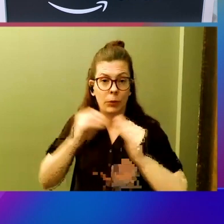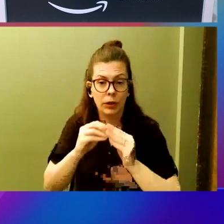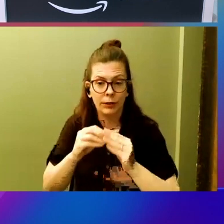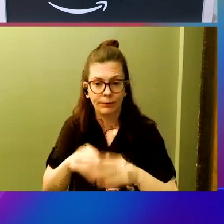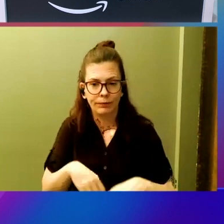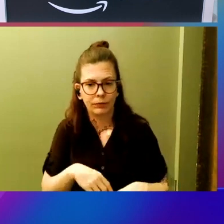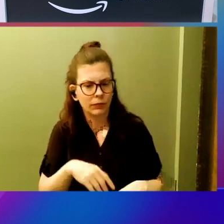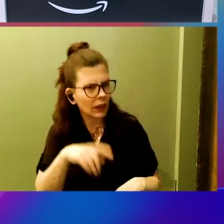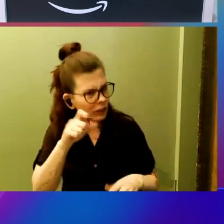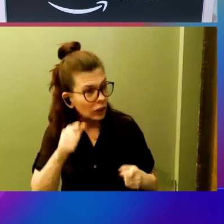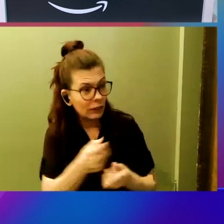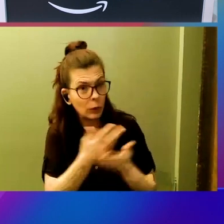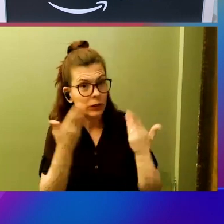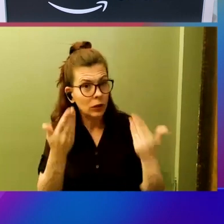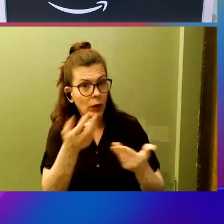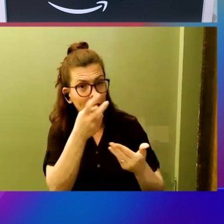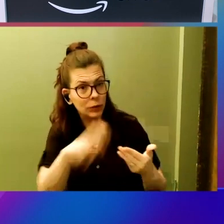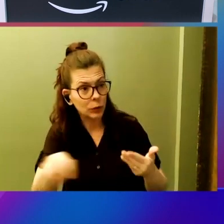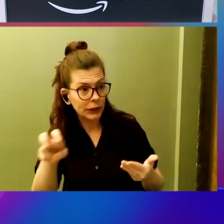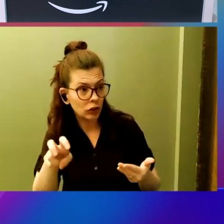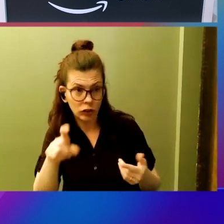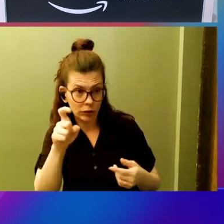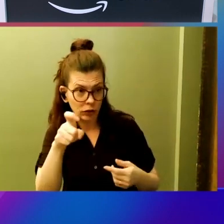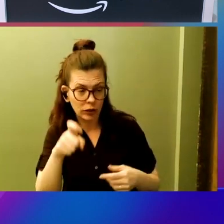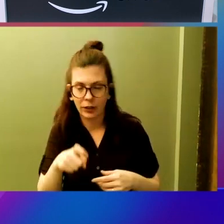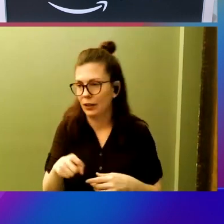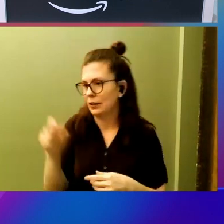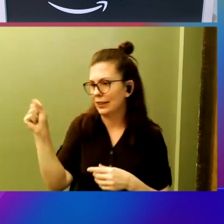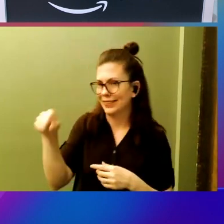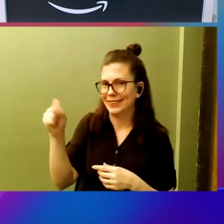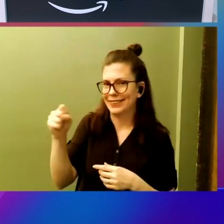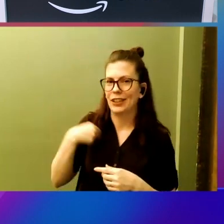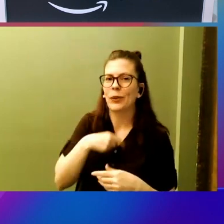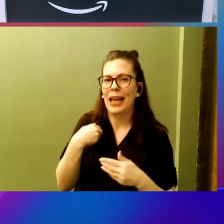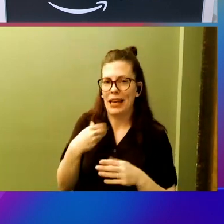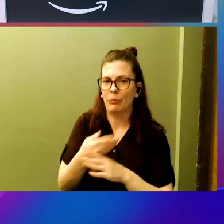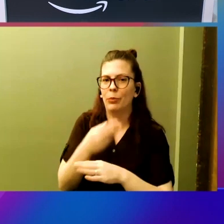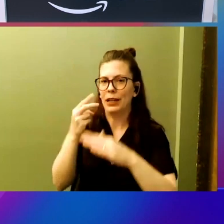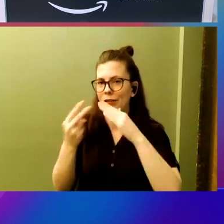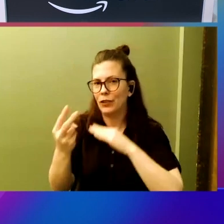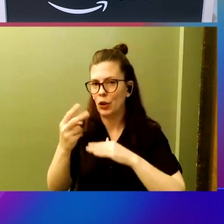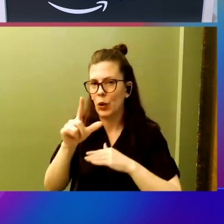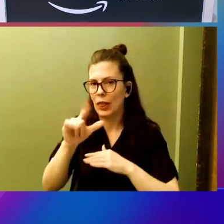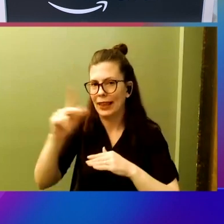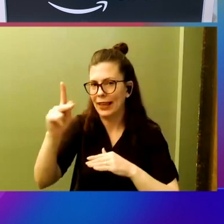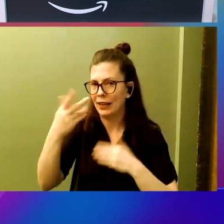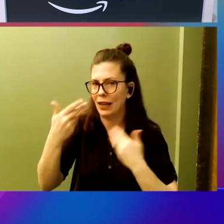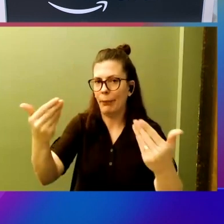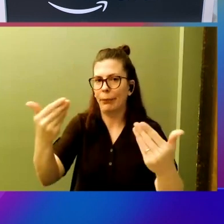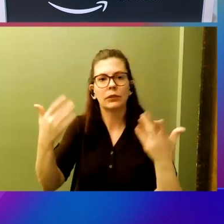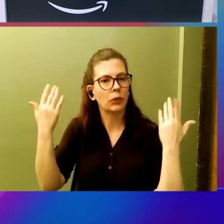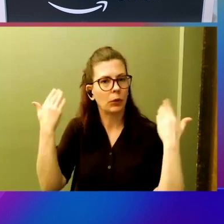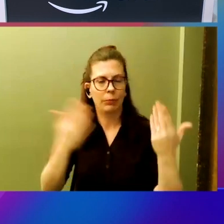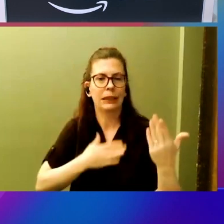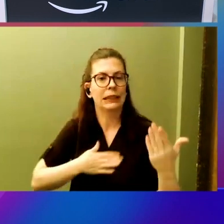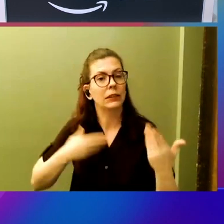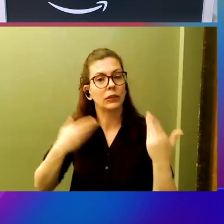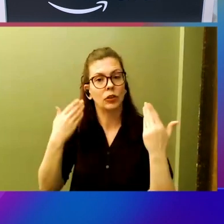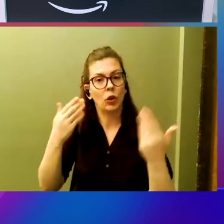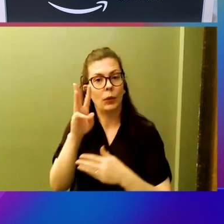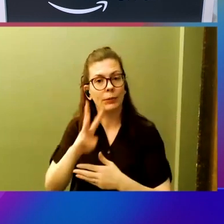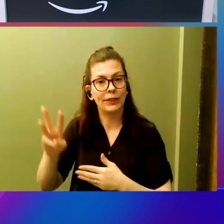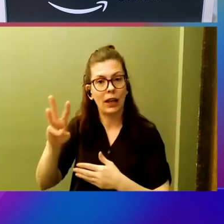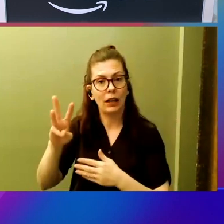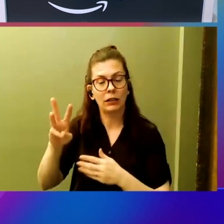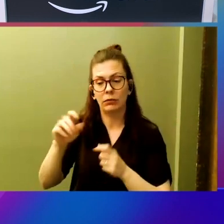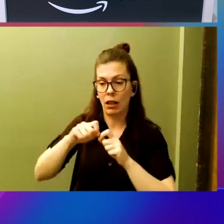switch over? Should they give it a try? Yes, we have the preview link up and running, so by all means, please go to the website, the launch announcement